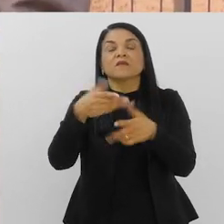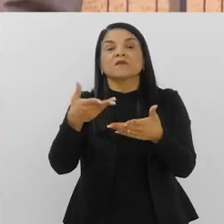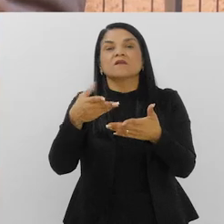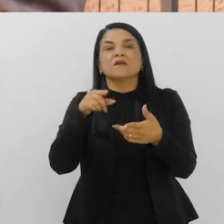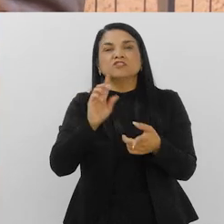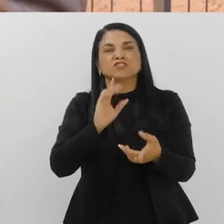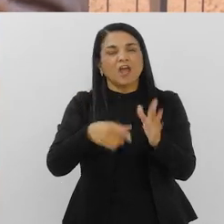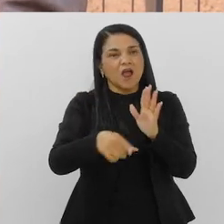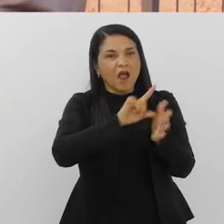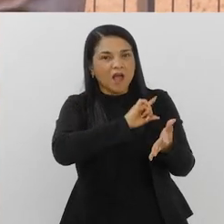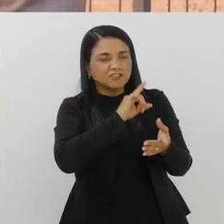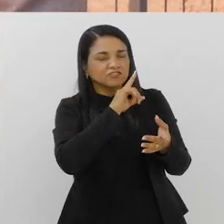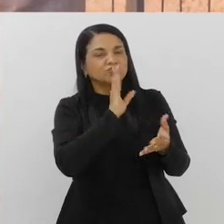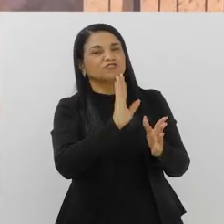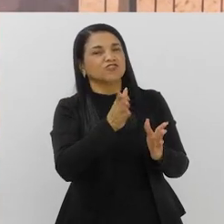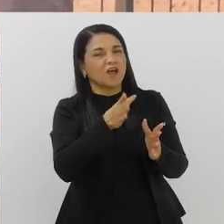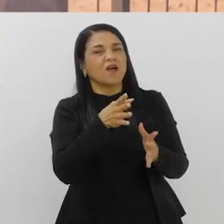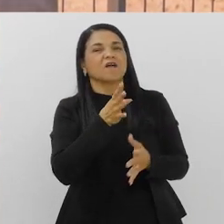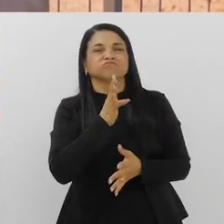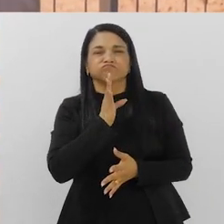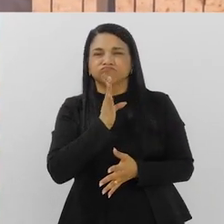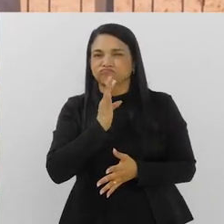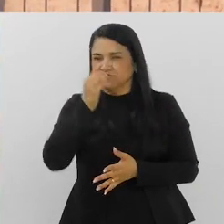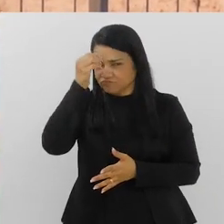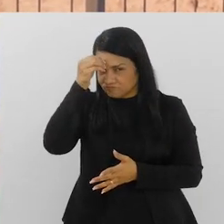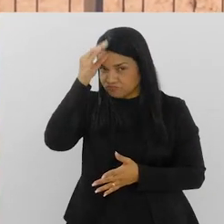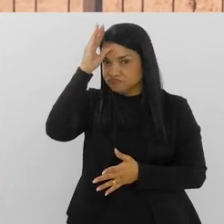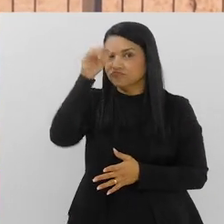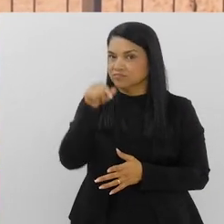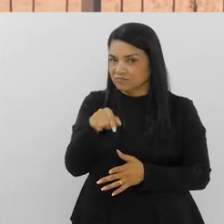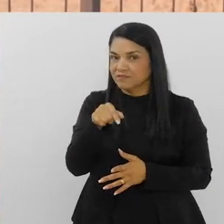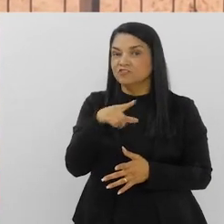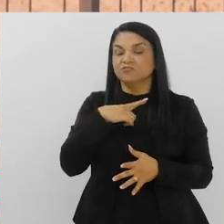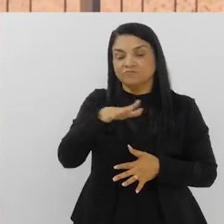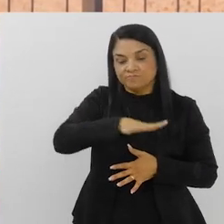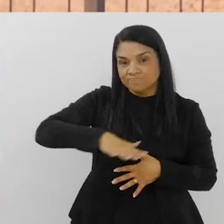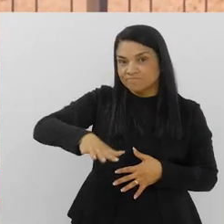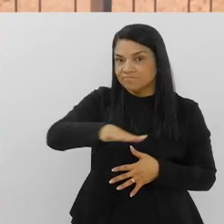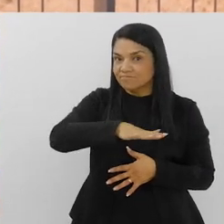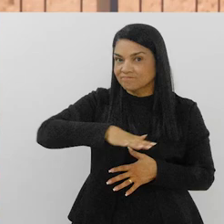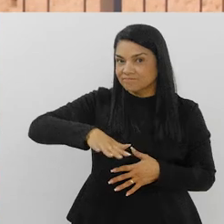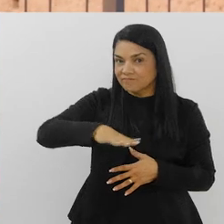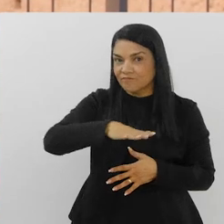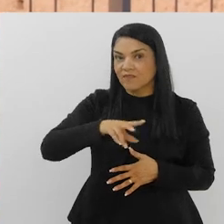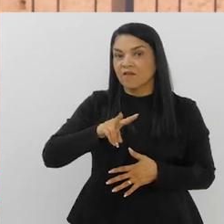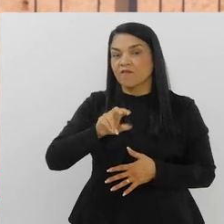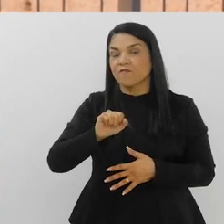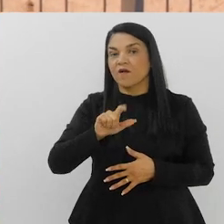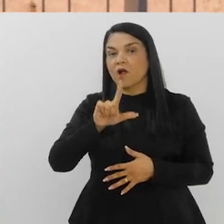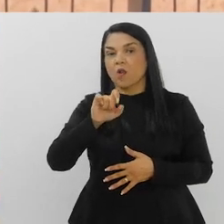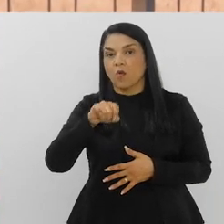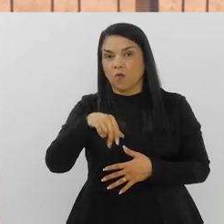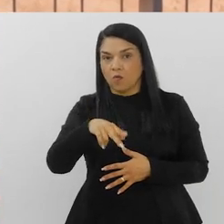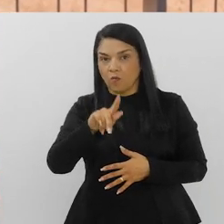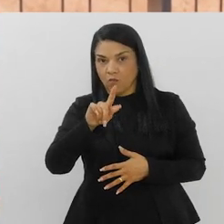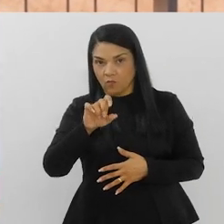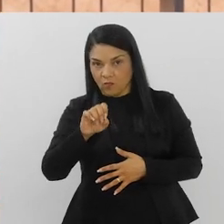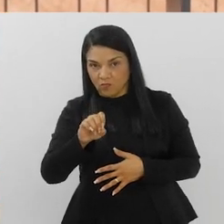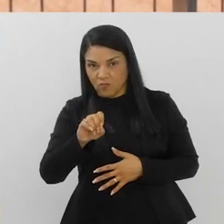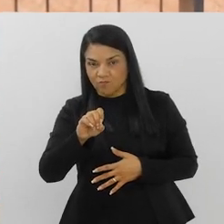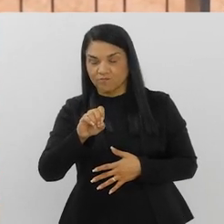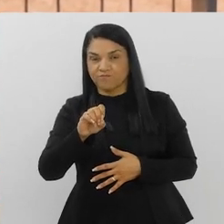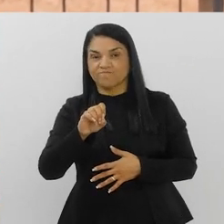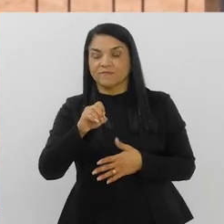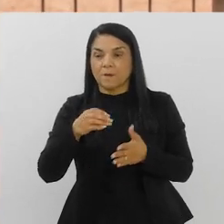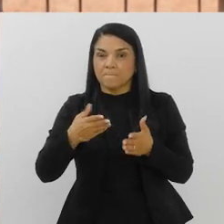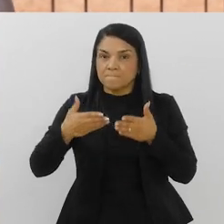We already knew that here had been the Valongo, the place of